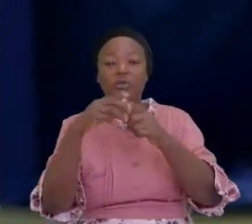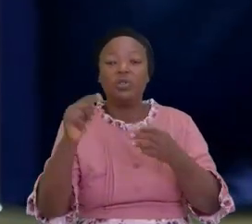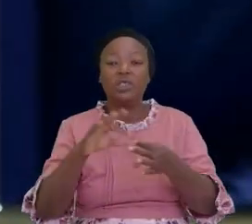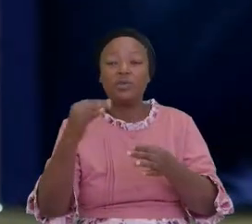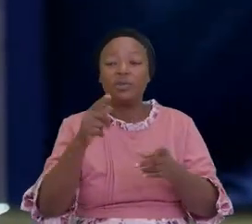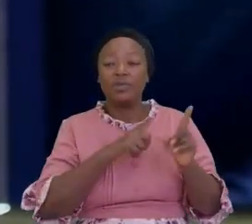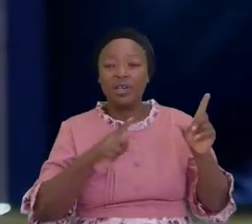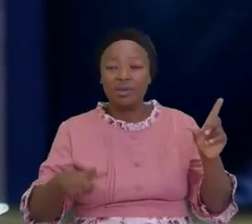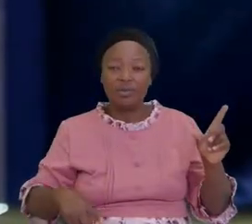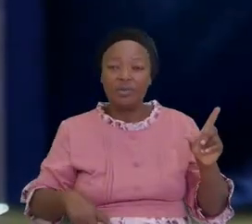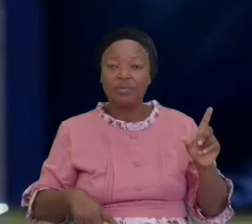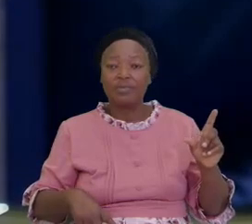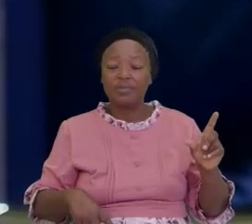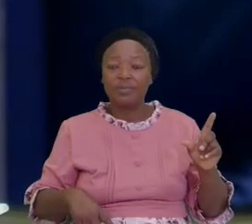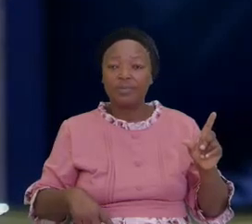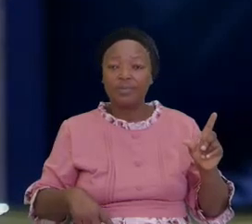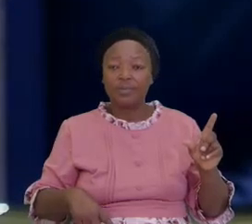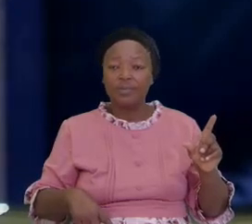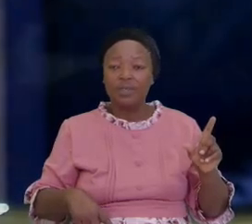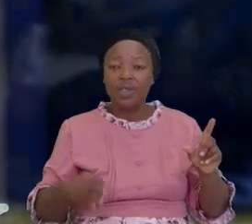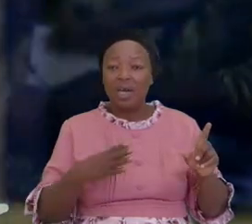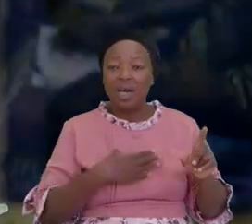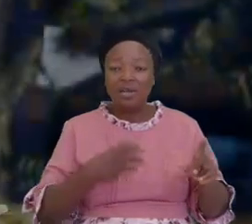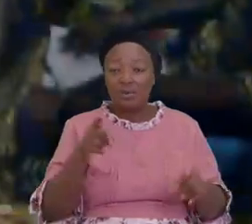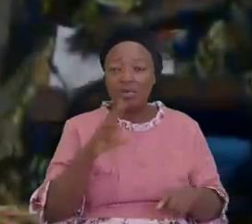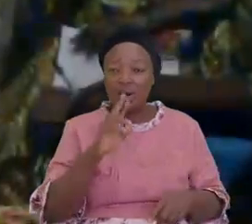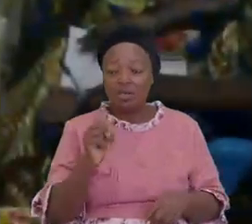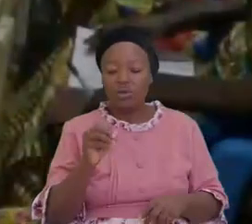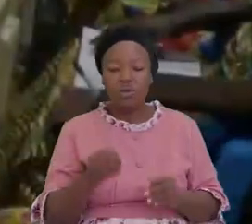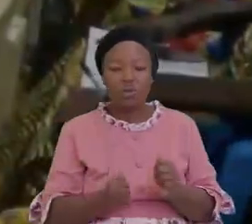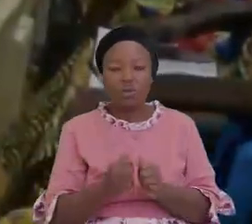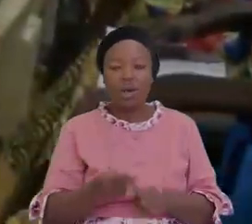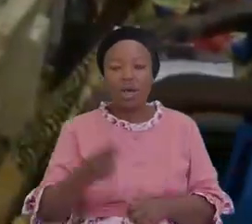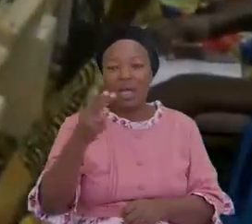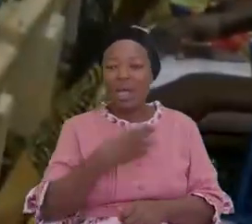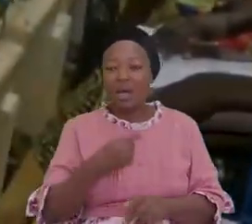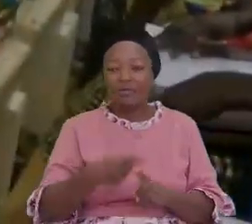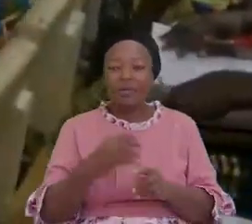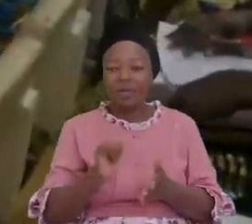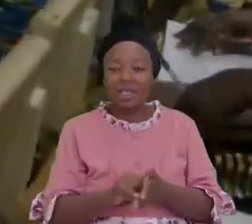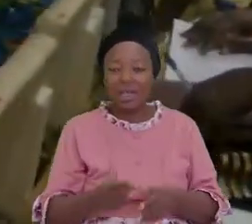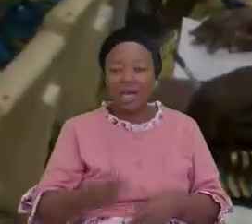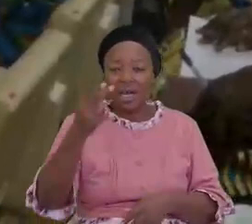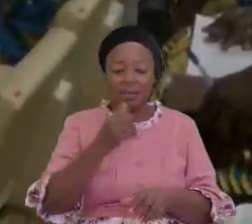Lord. And you are so high. And from the high mountain,